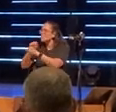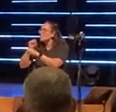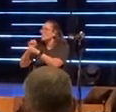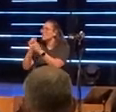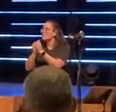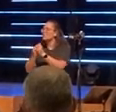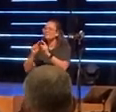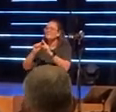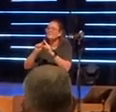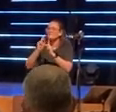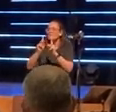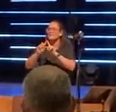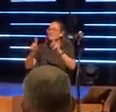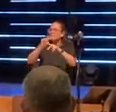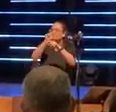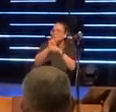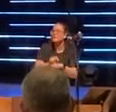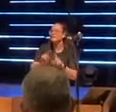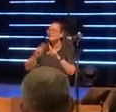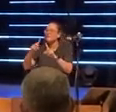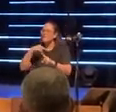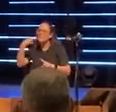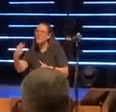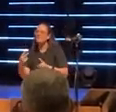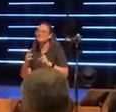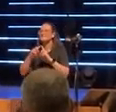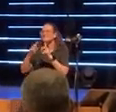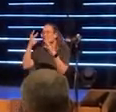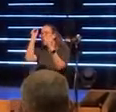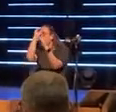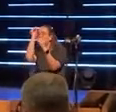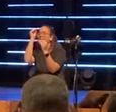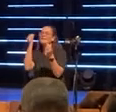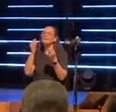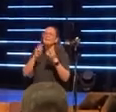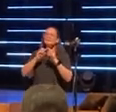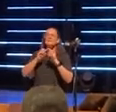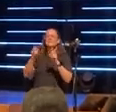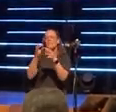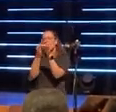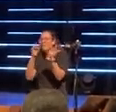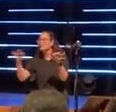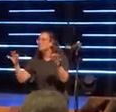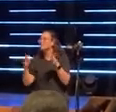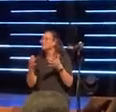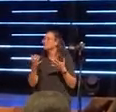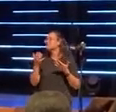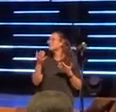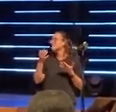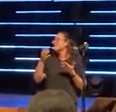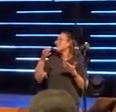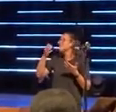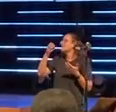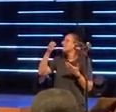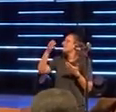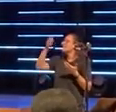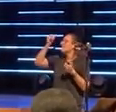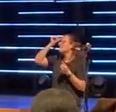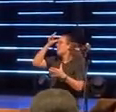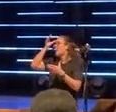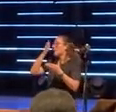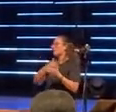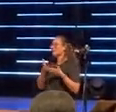different traditions, different voices, different opinions, different dialects. Father, I would ask that you would please